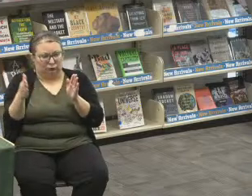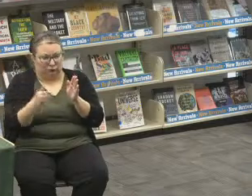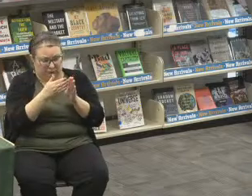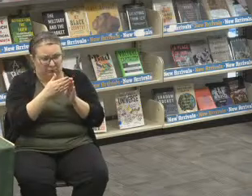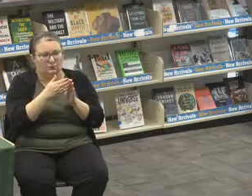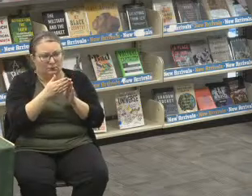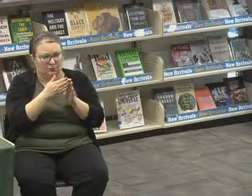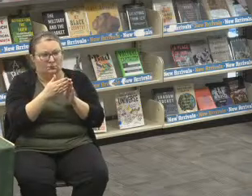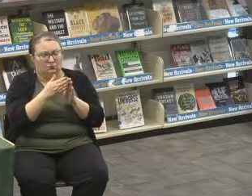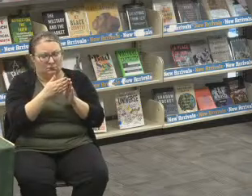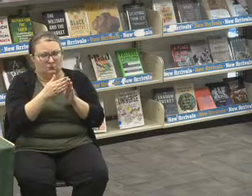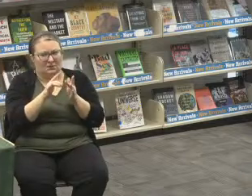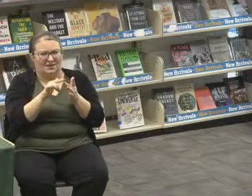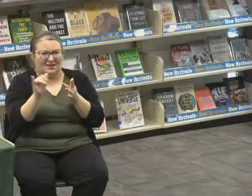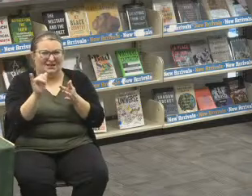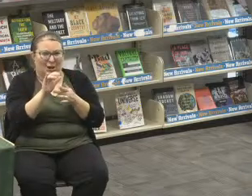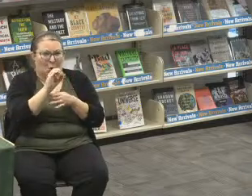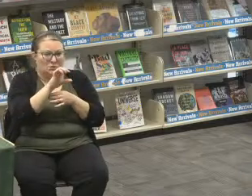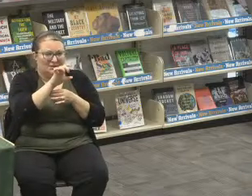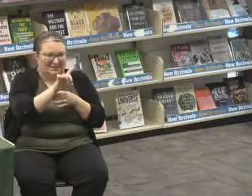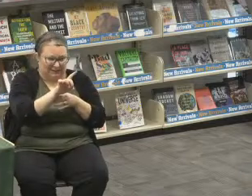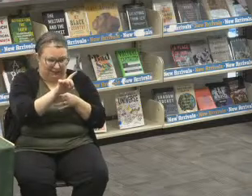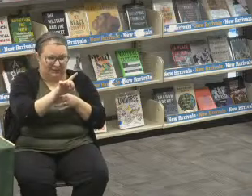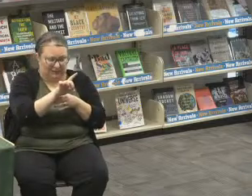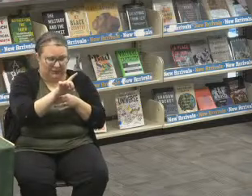which is like OCD,